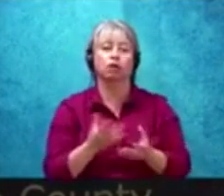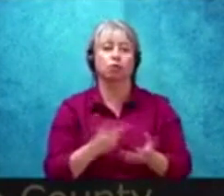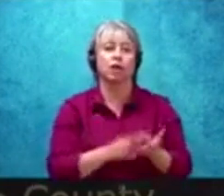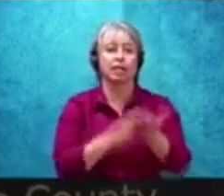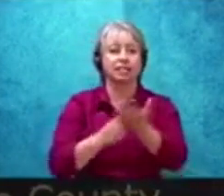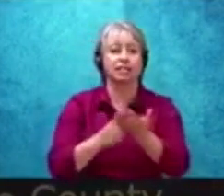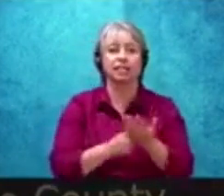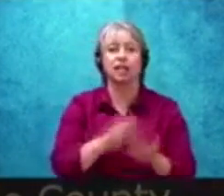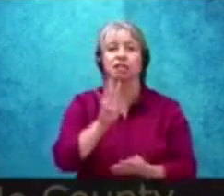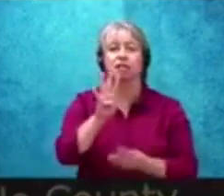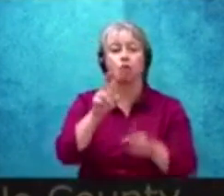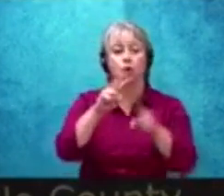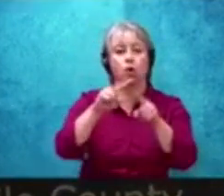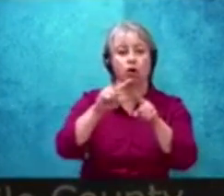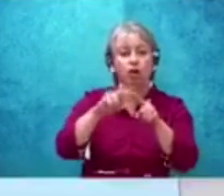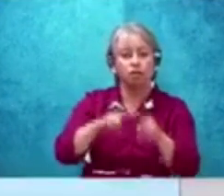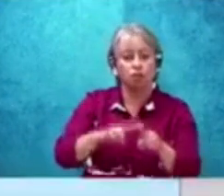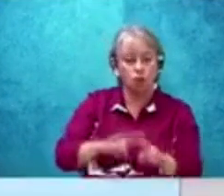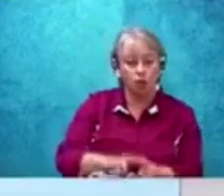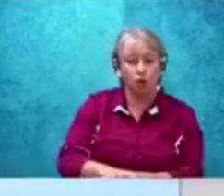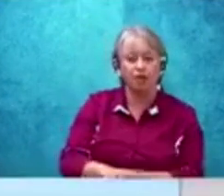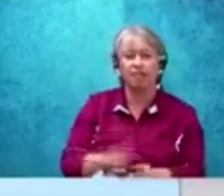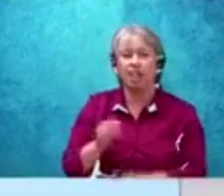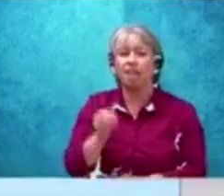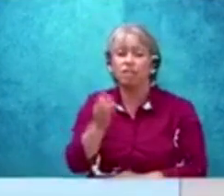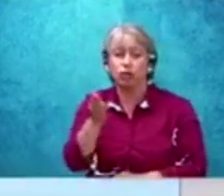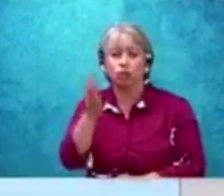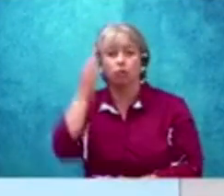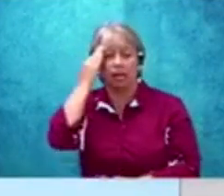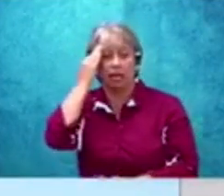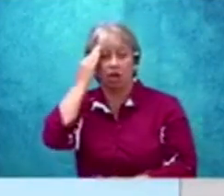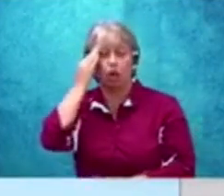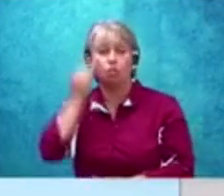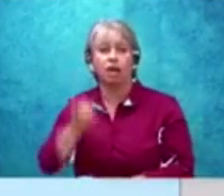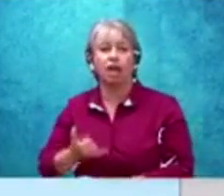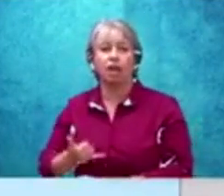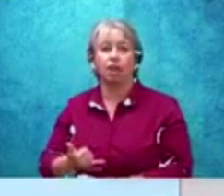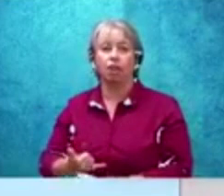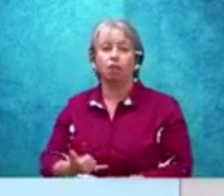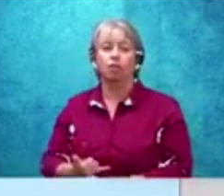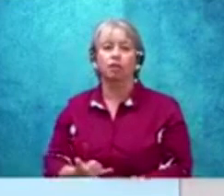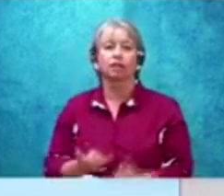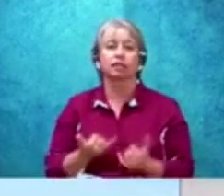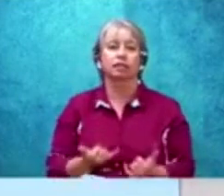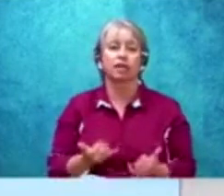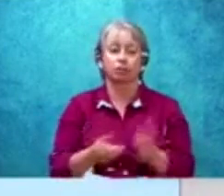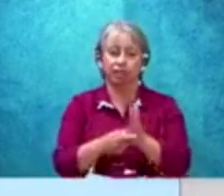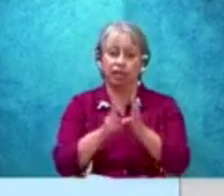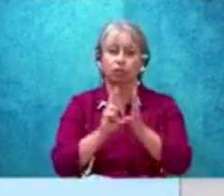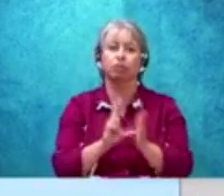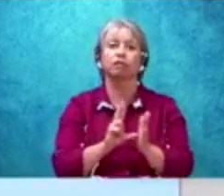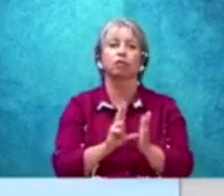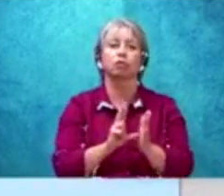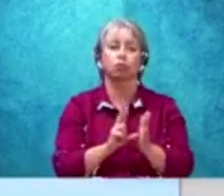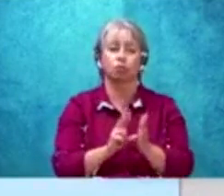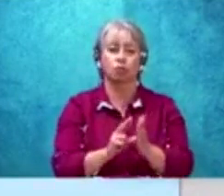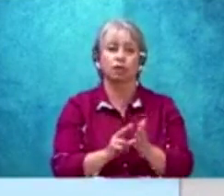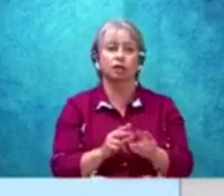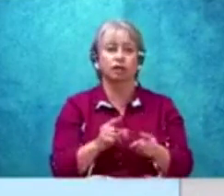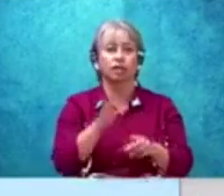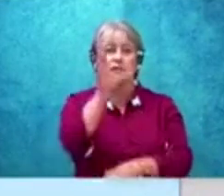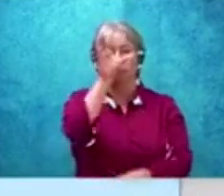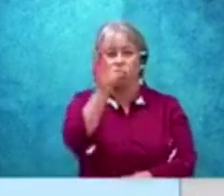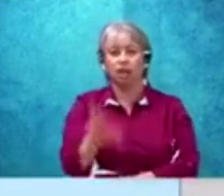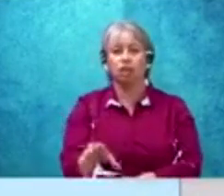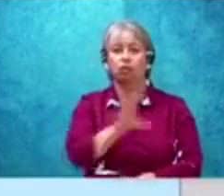vocabulary words. A few of these you may recognize. Here is what we need to review for the lesson. The coordinate